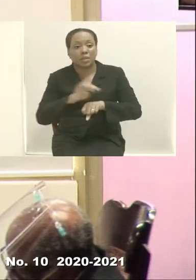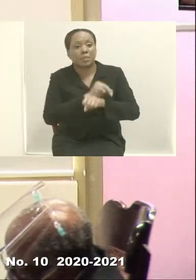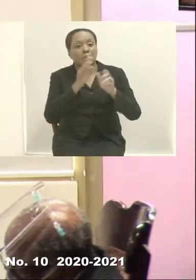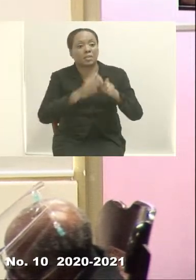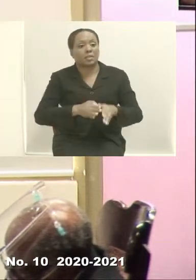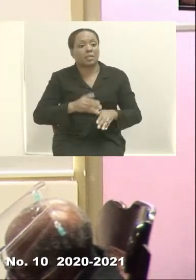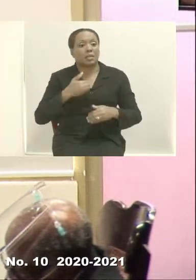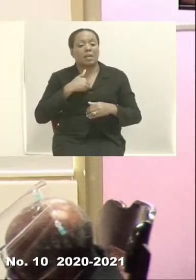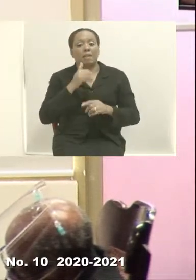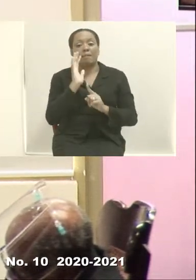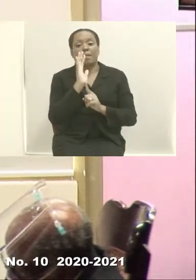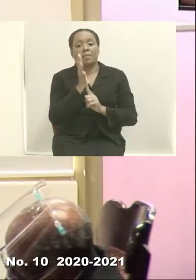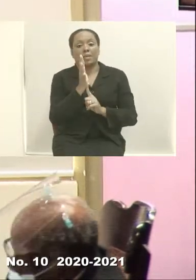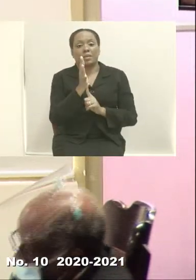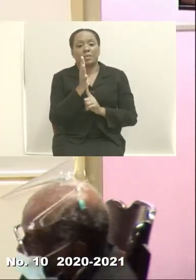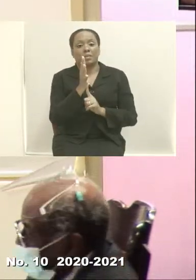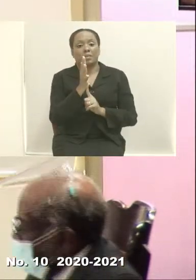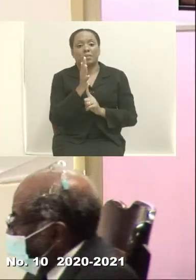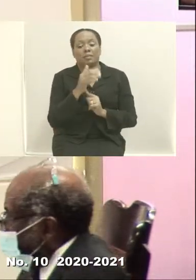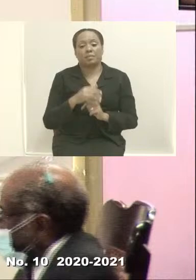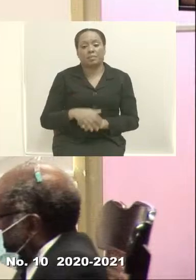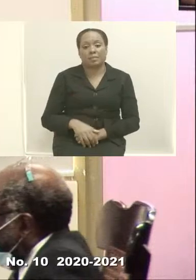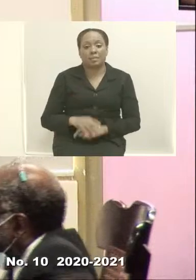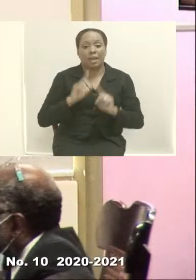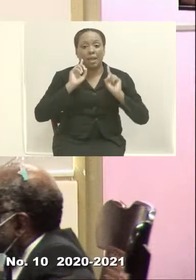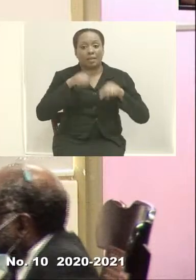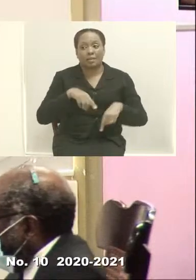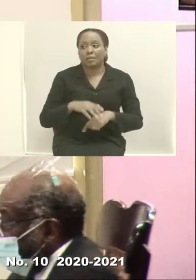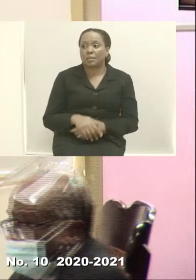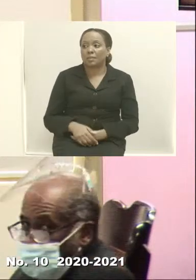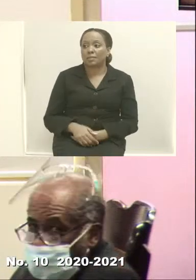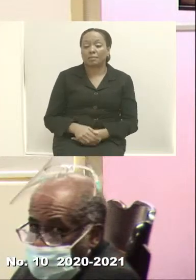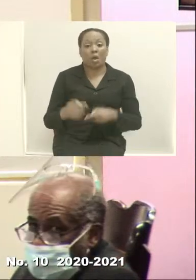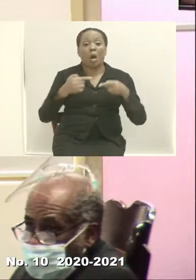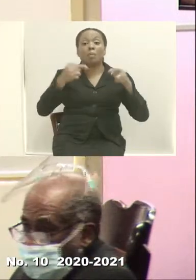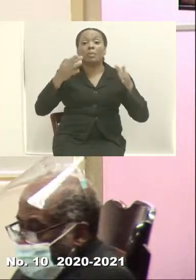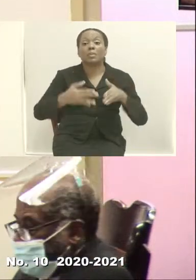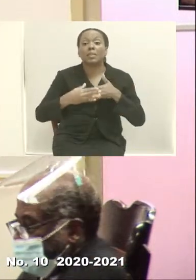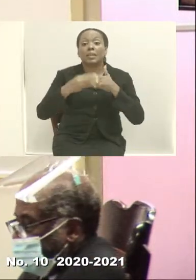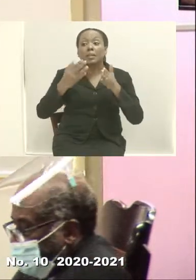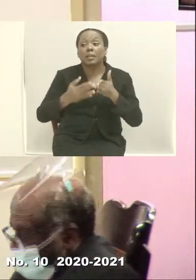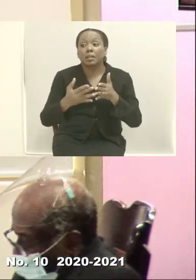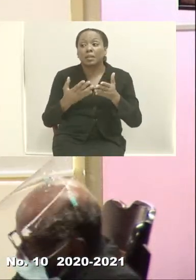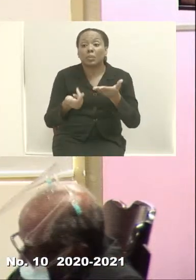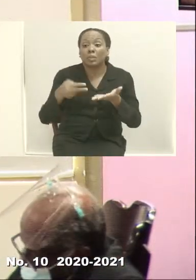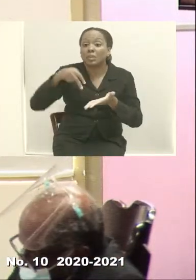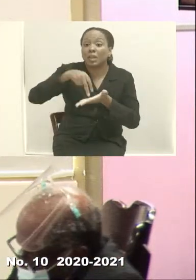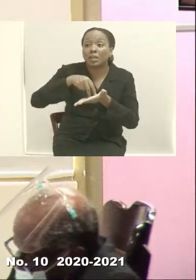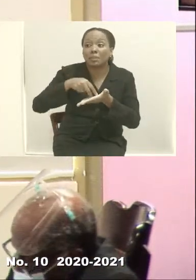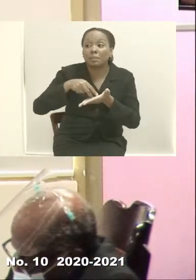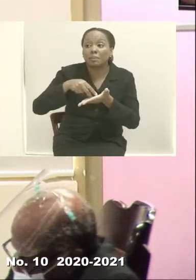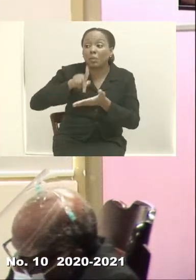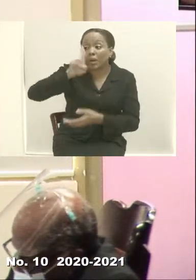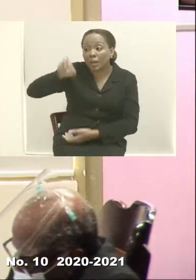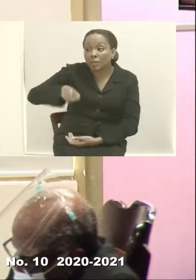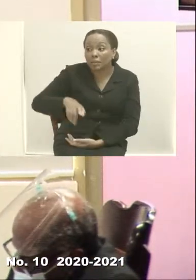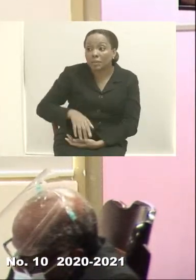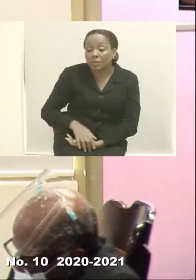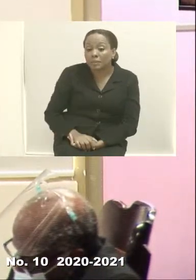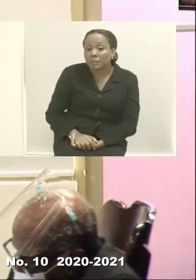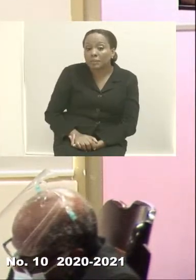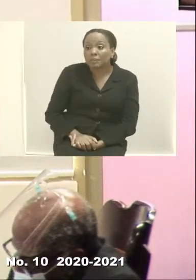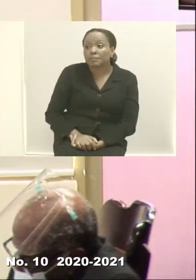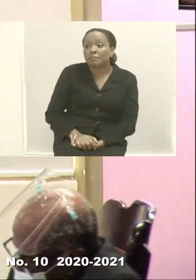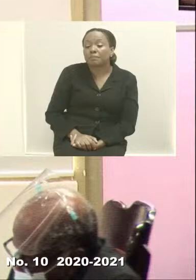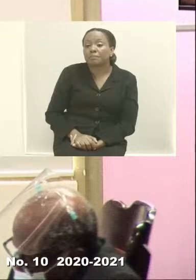questions. Thank you. Honourable Leader of the Opposition. Thank you, Madam Chair. I